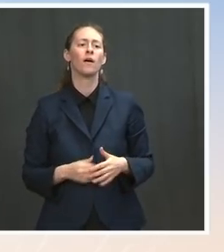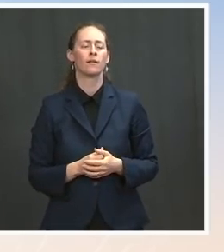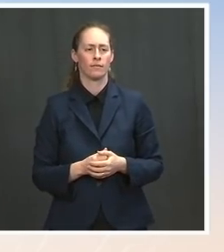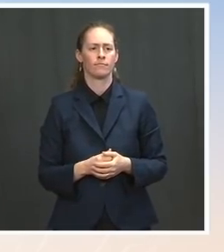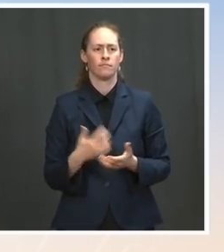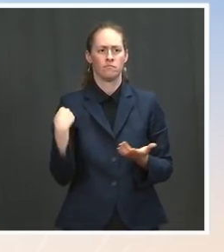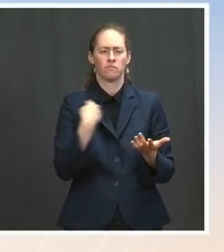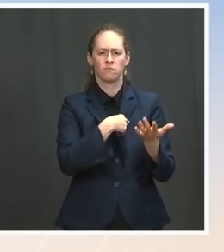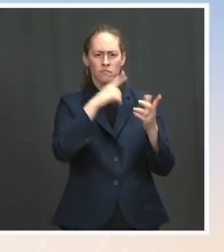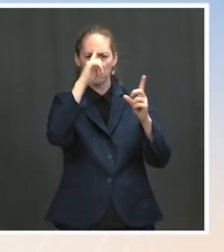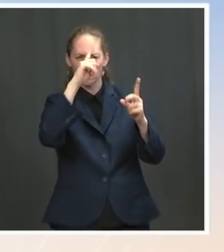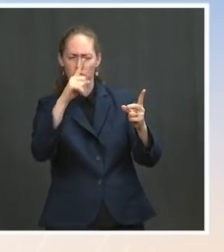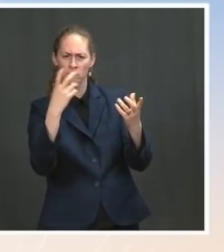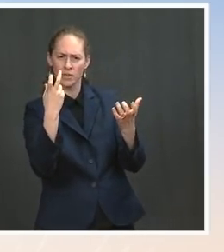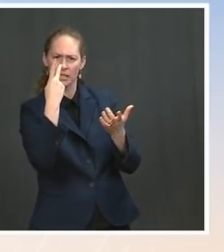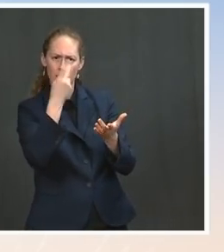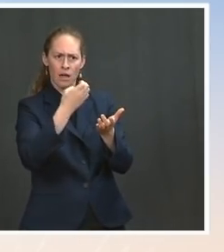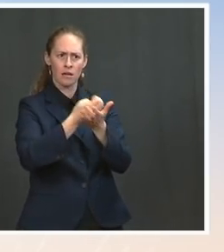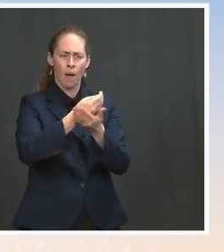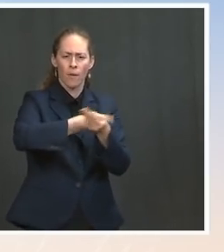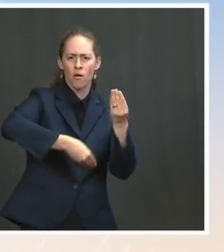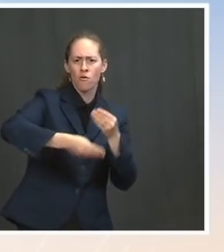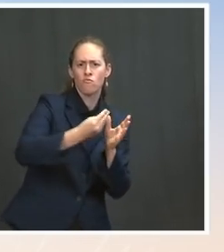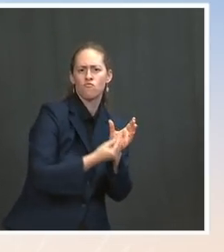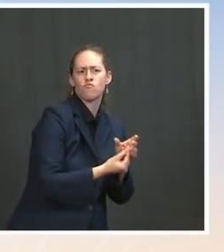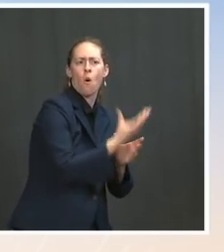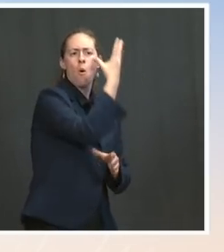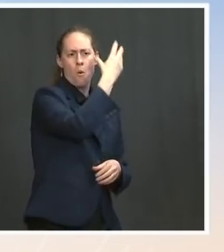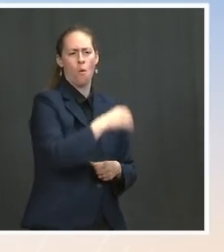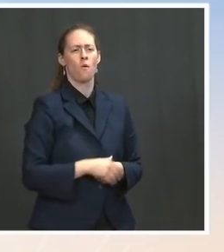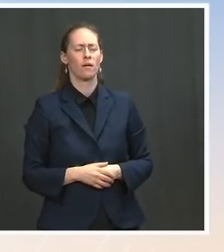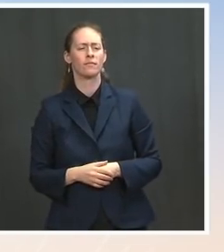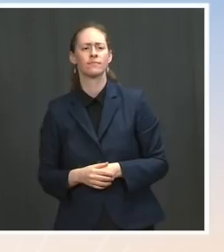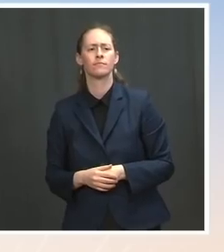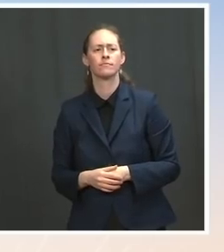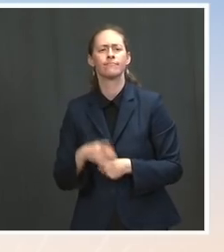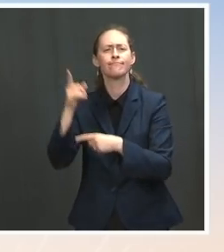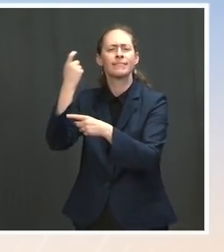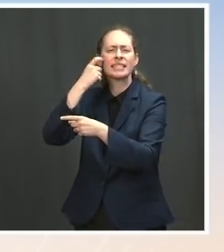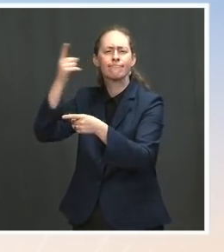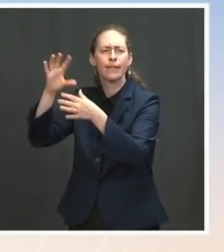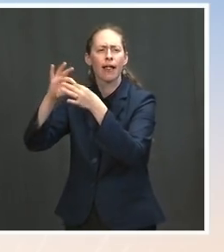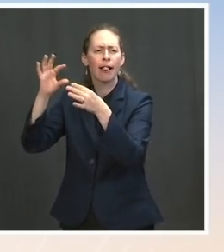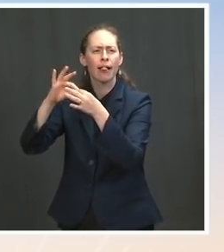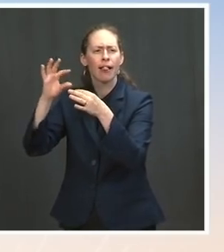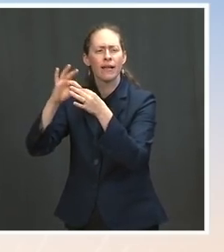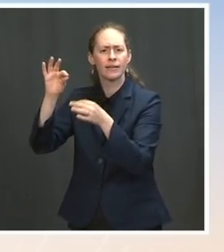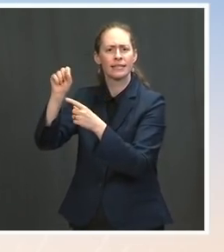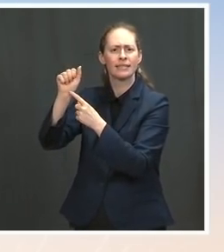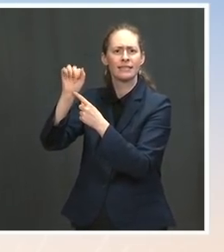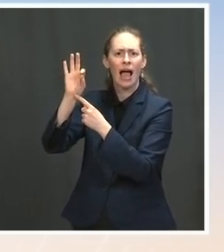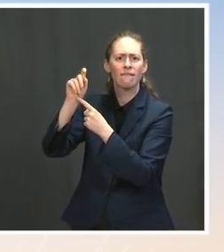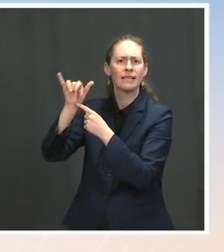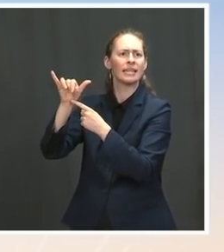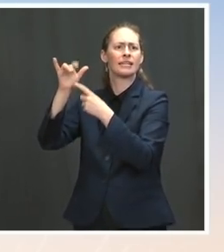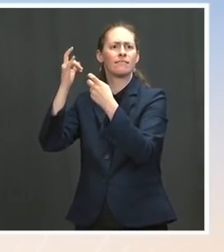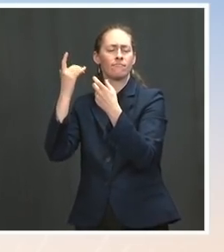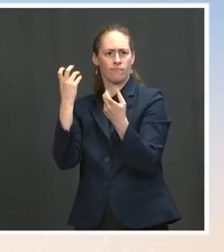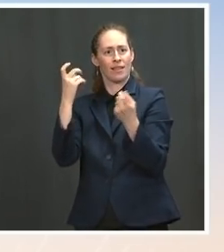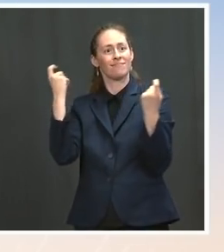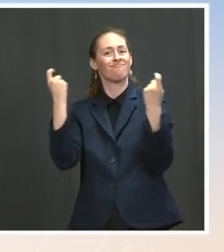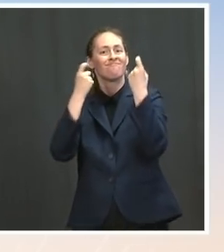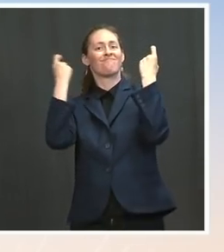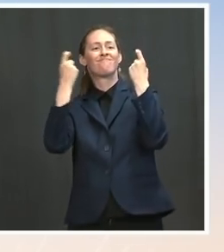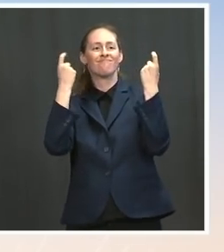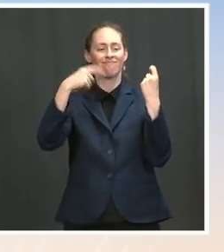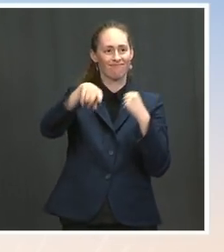grow. And you mentioned thoughts about safety. You're celebrating the number of vaccinations today. You say the vaccines work. COVID cases